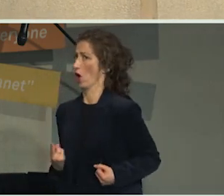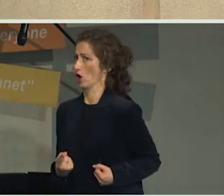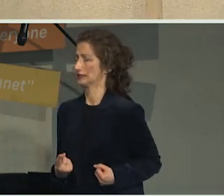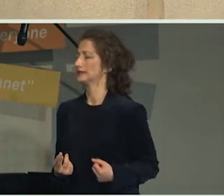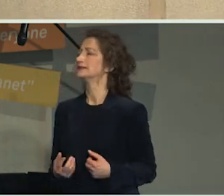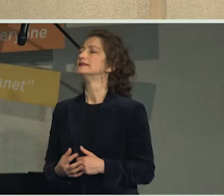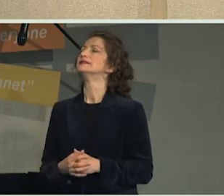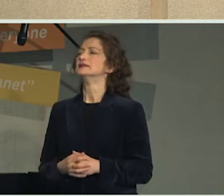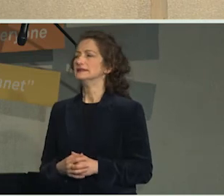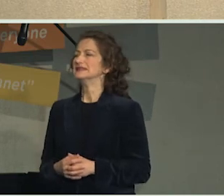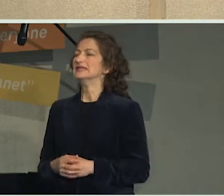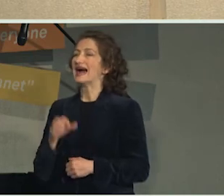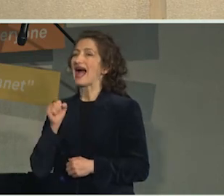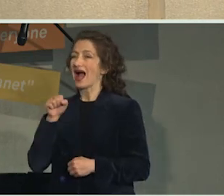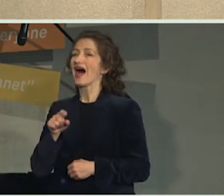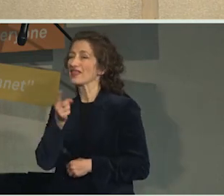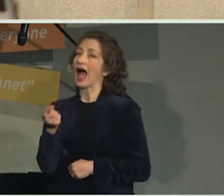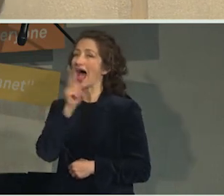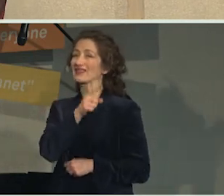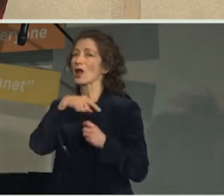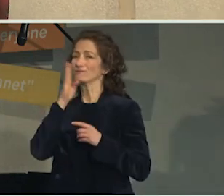hope you guys are making noises in your other rooms.